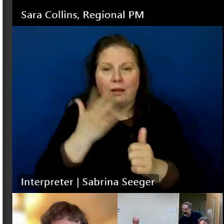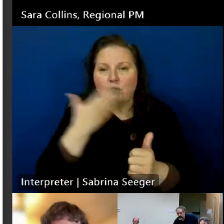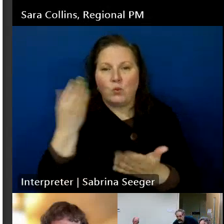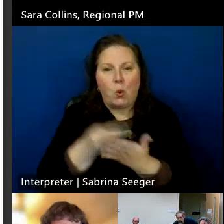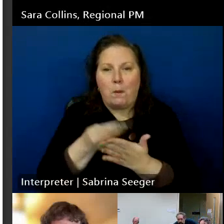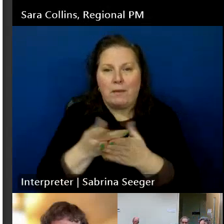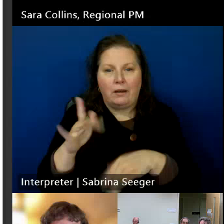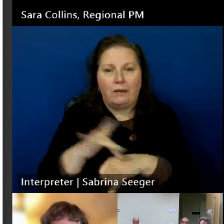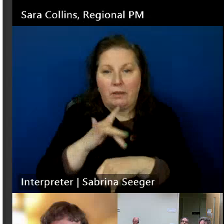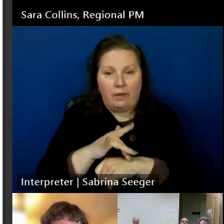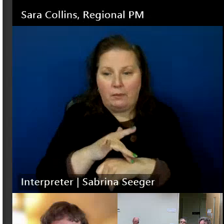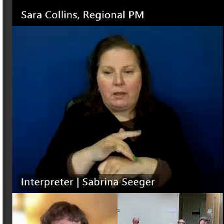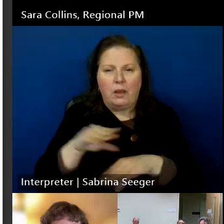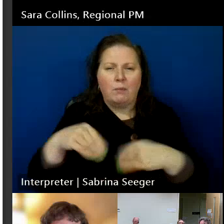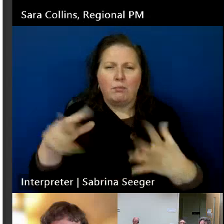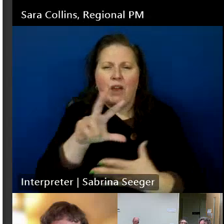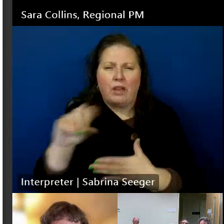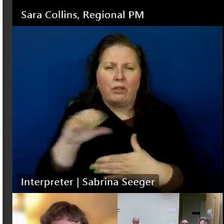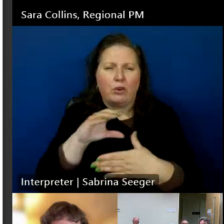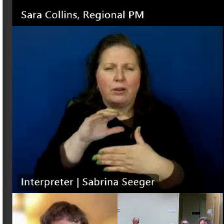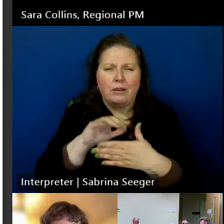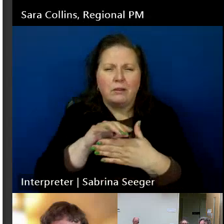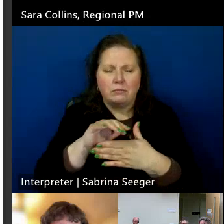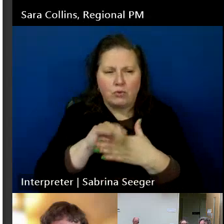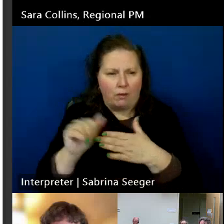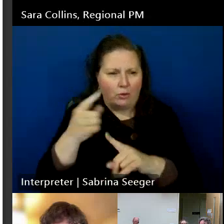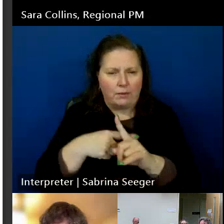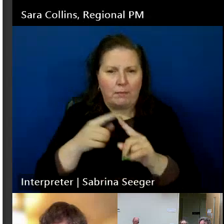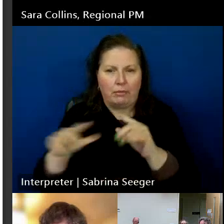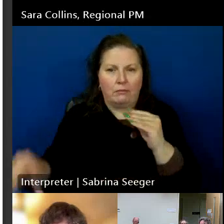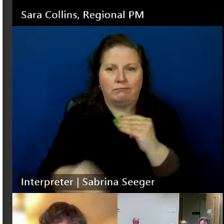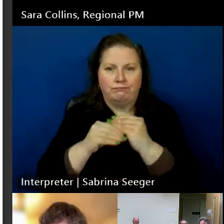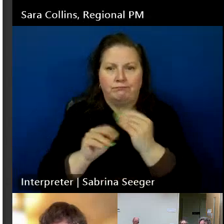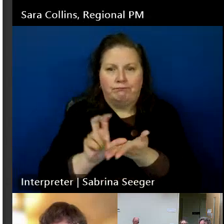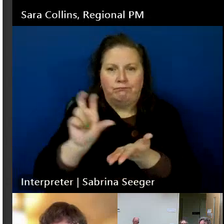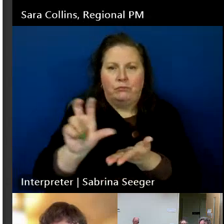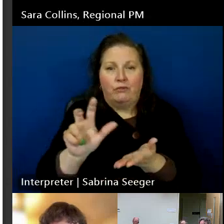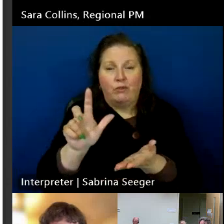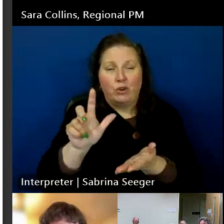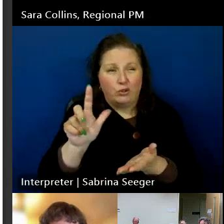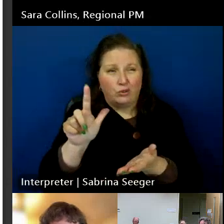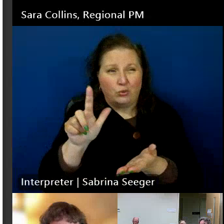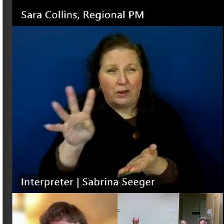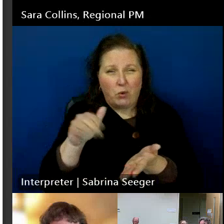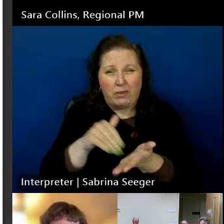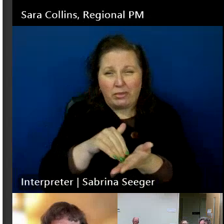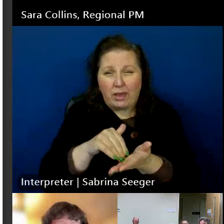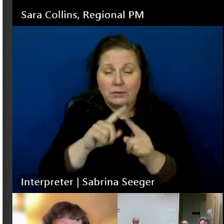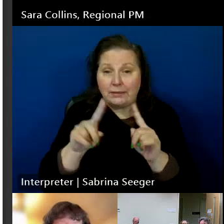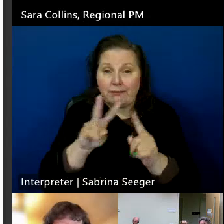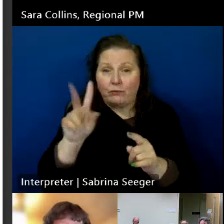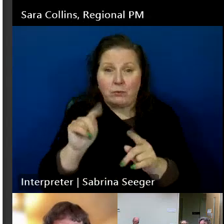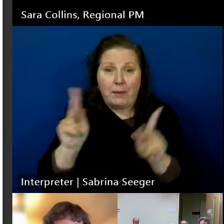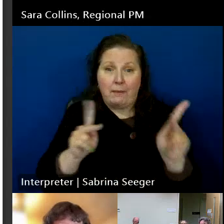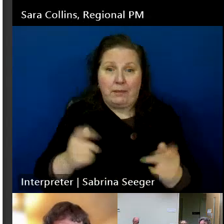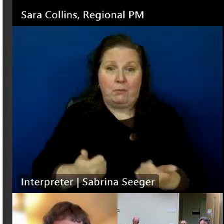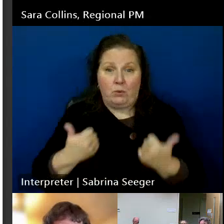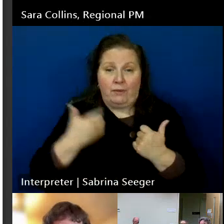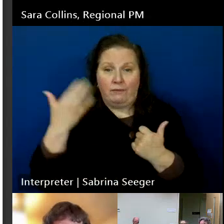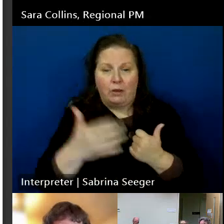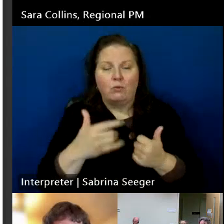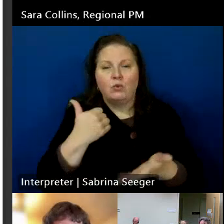a $30 a month subsidy for about 24,000 Vermonters to either help them with their